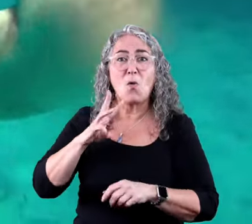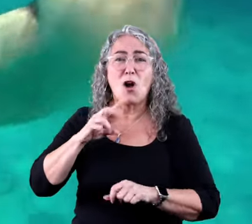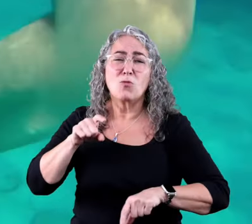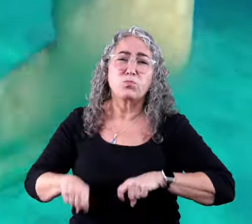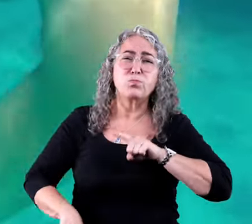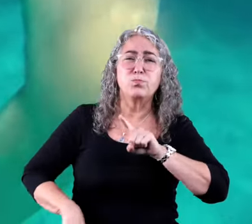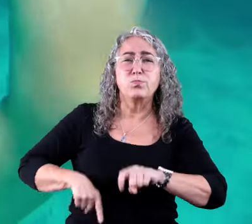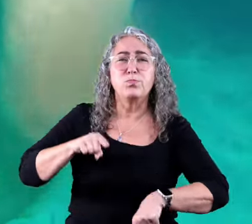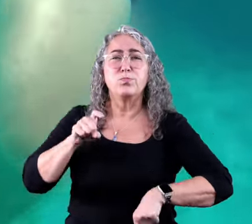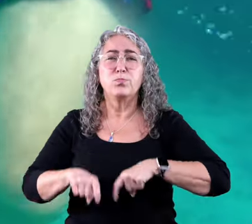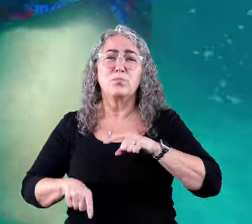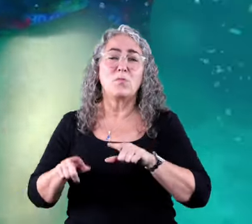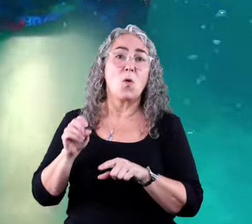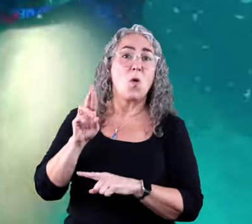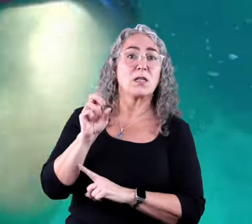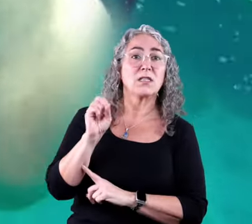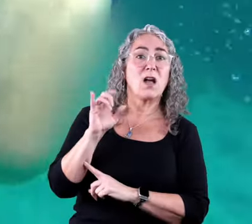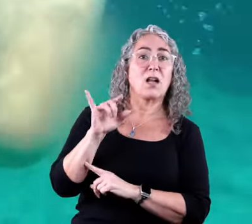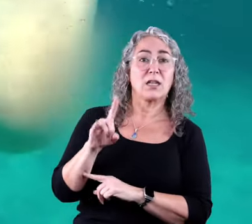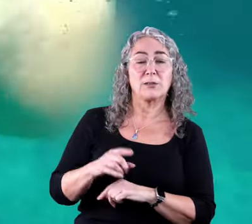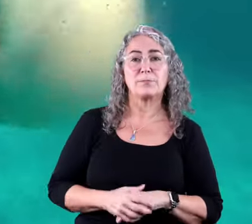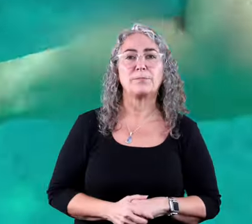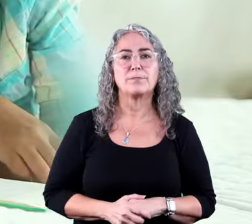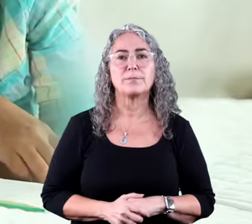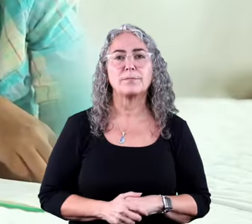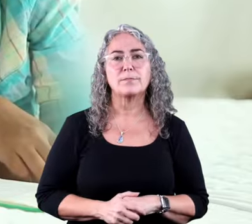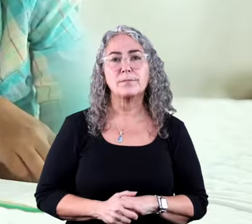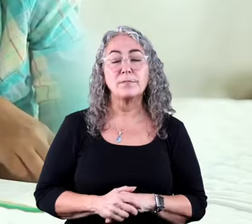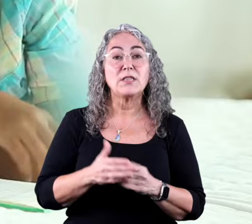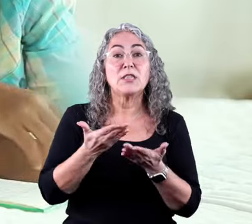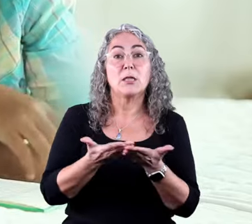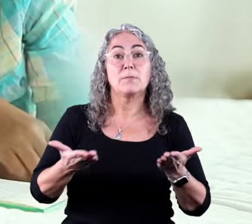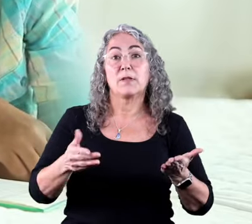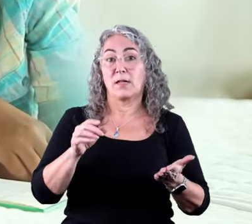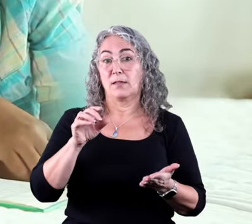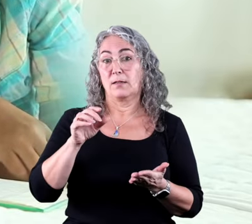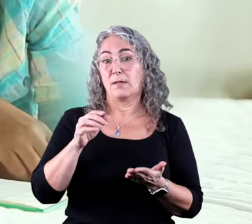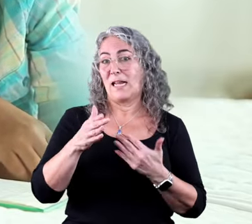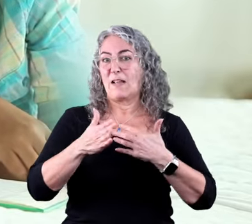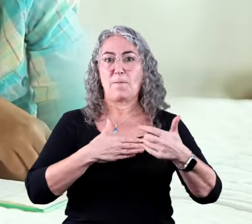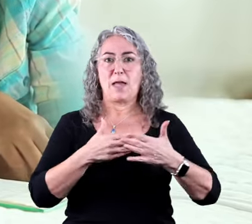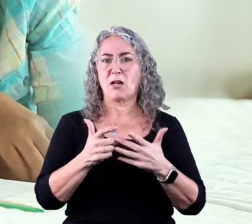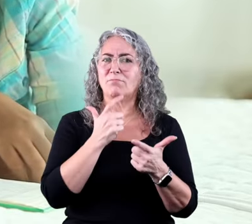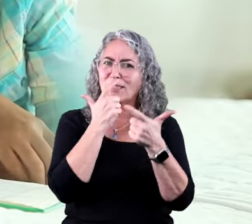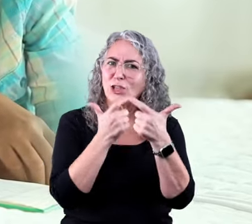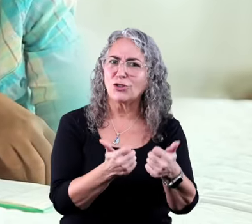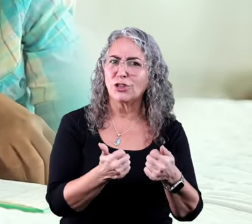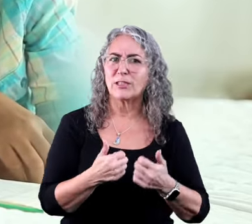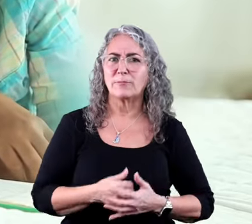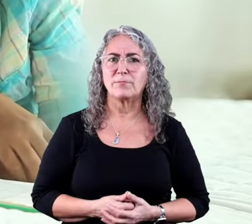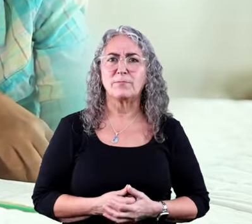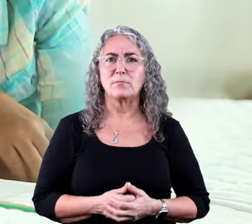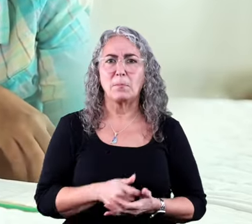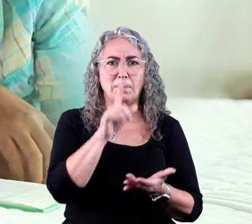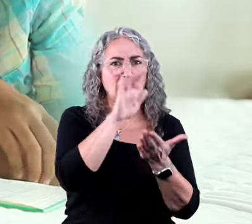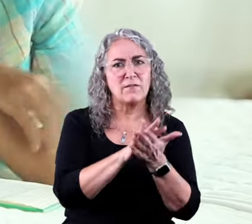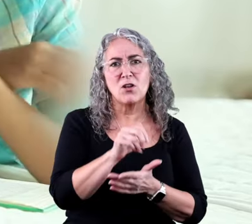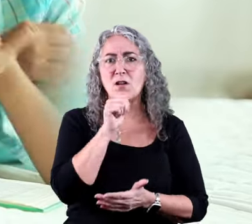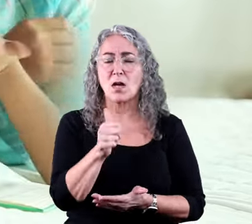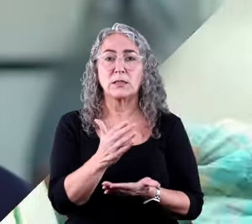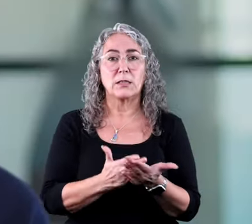than you can run through a liquid or a solid. Here's where the subject of states of matter gets even more